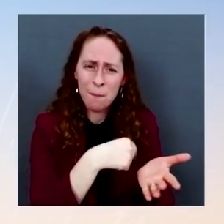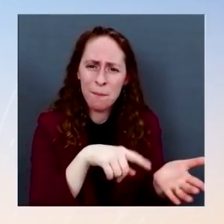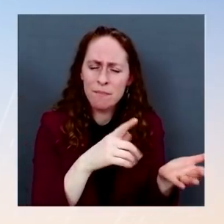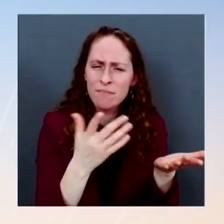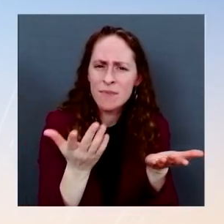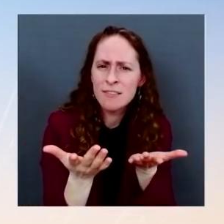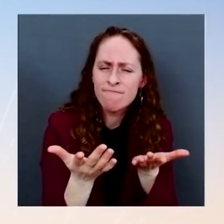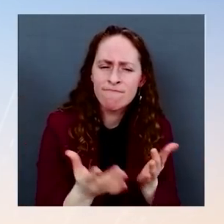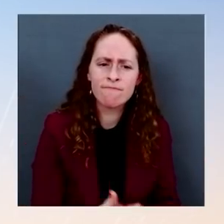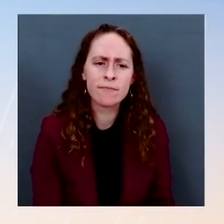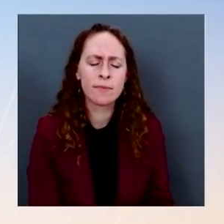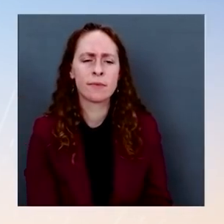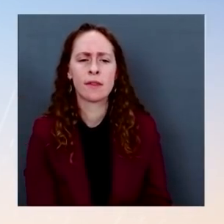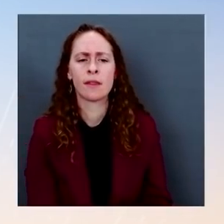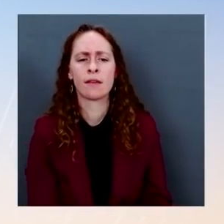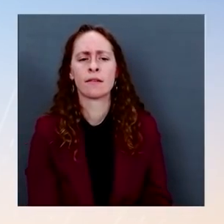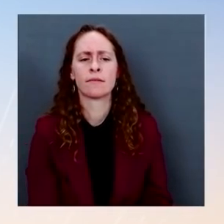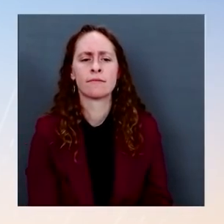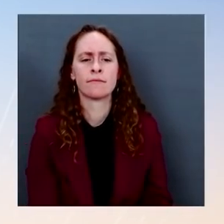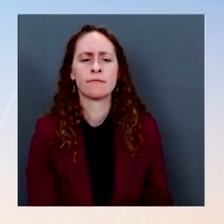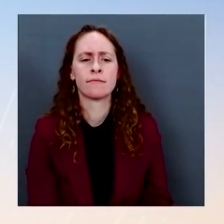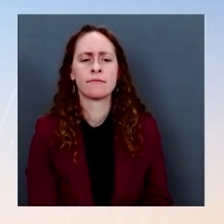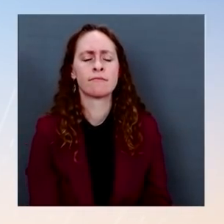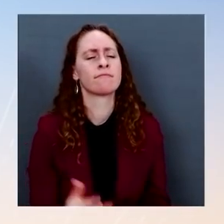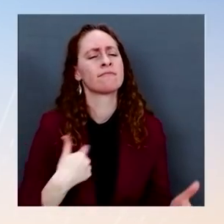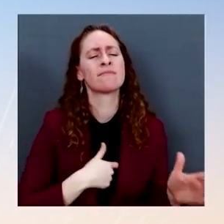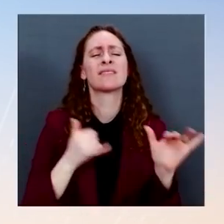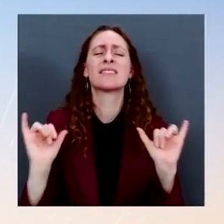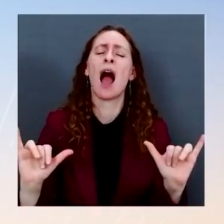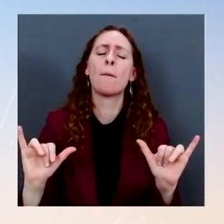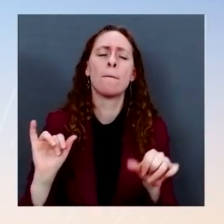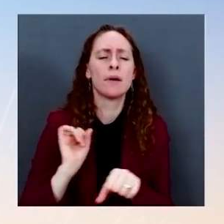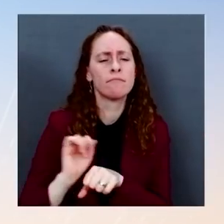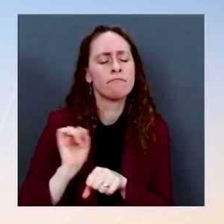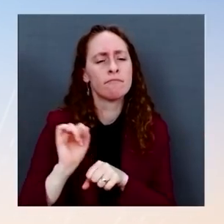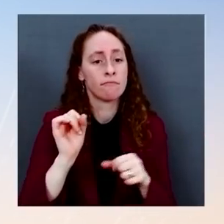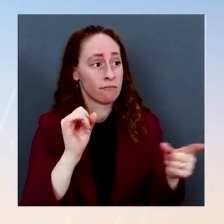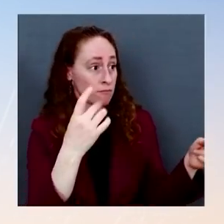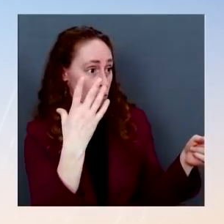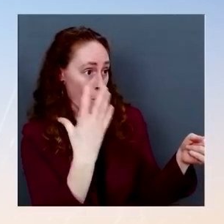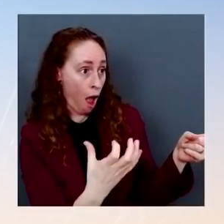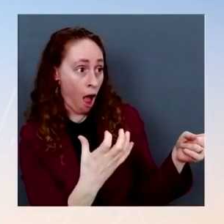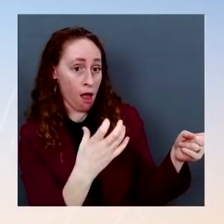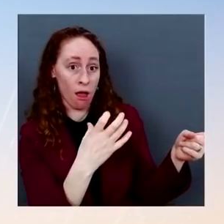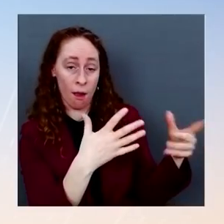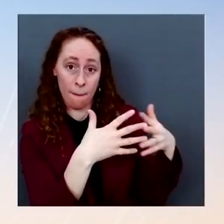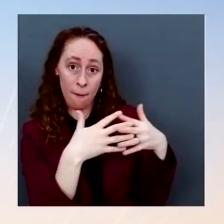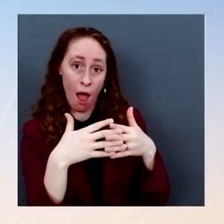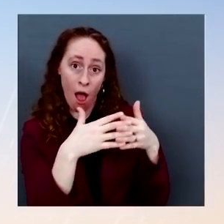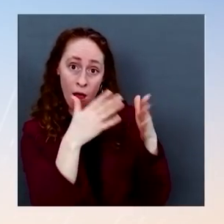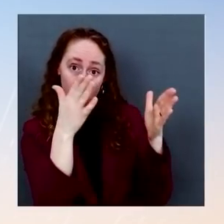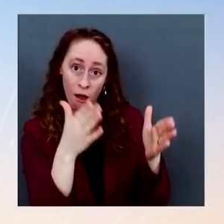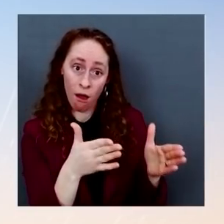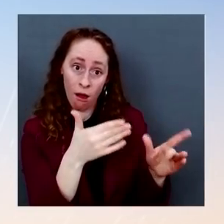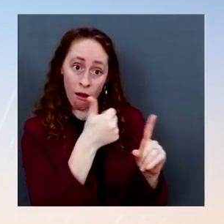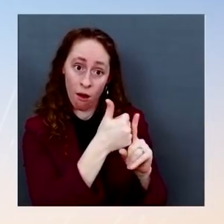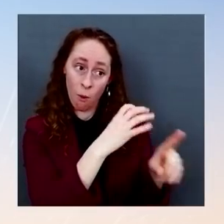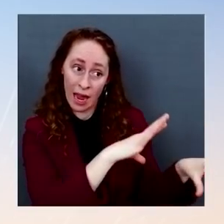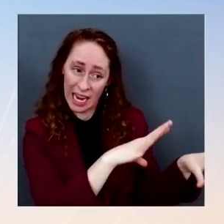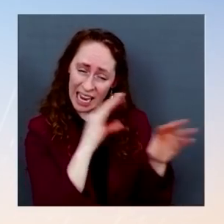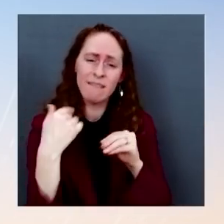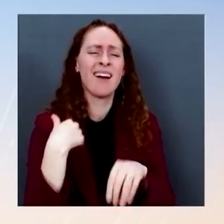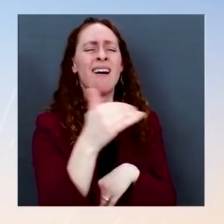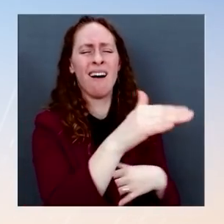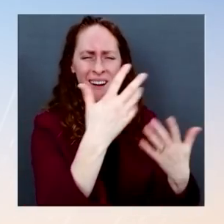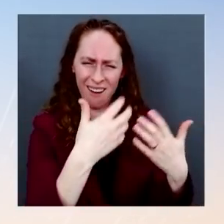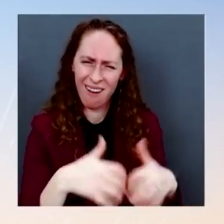who wish to depart and have wished to depart since August, as well as our allies and partners. That's why we've been working so closely in coordination and cooperation with